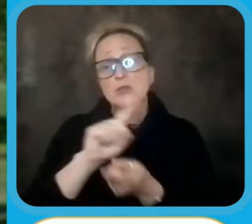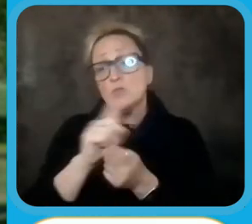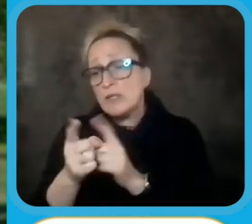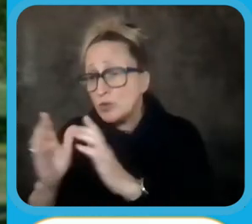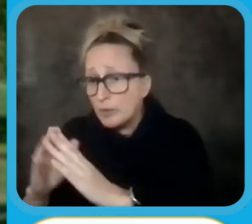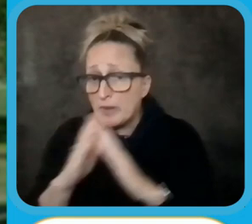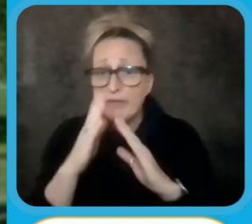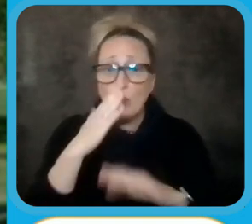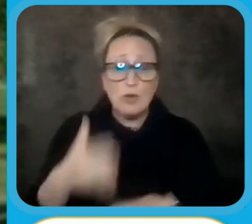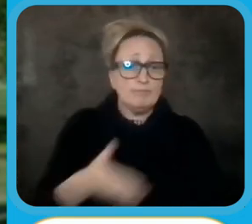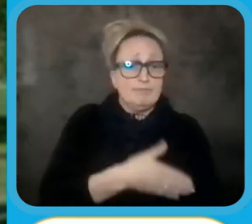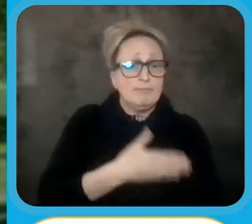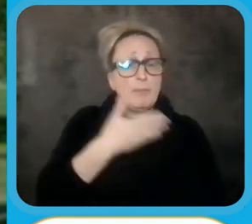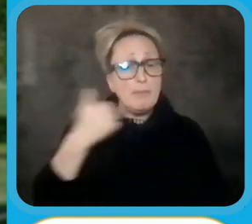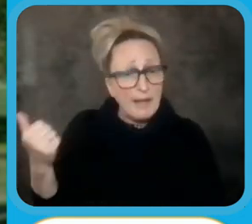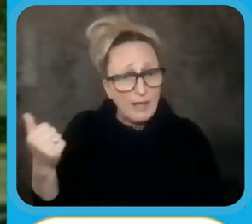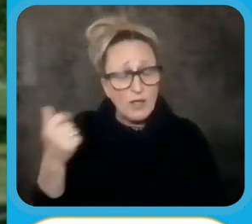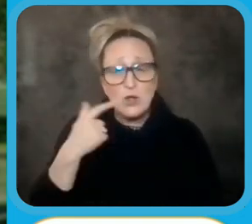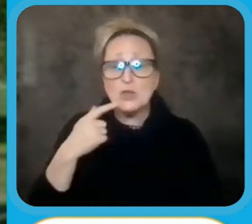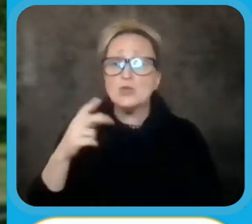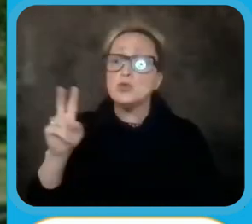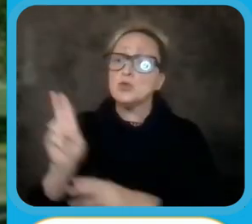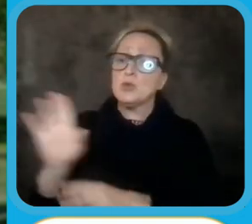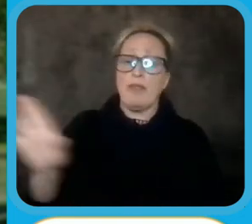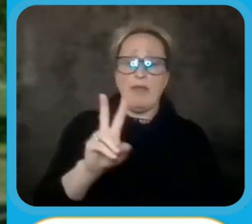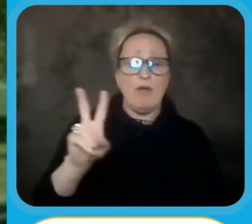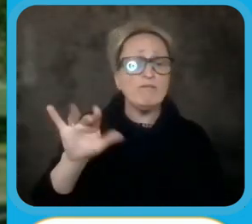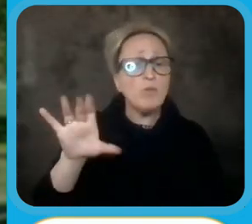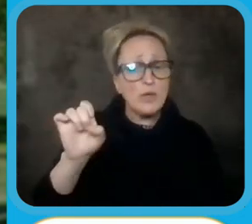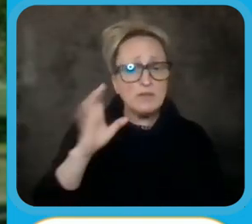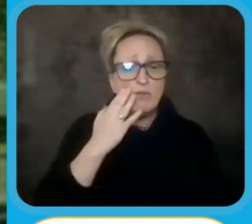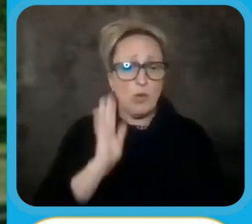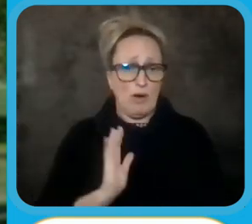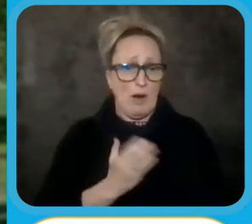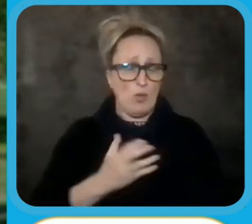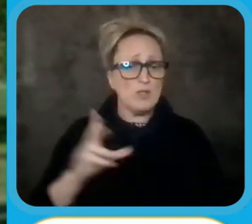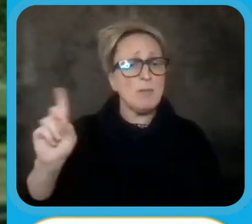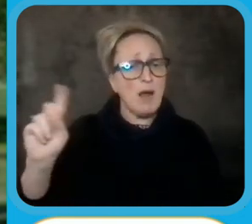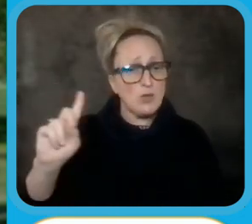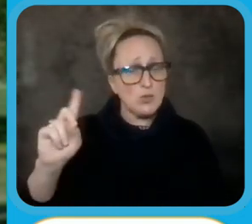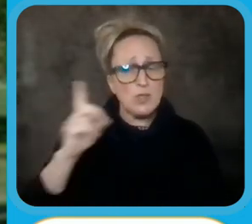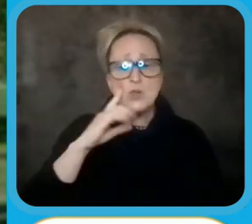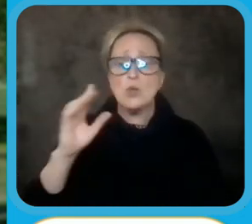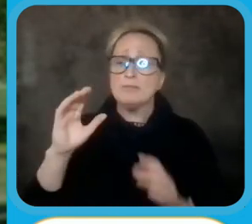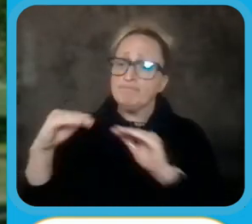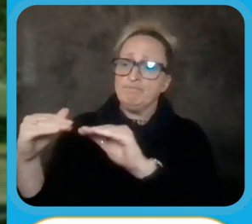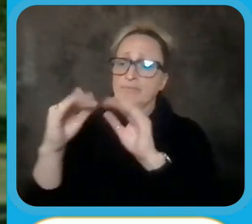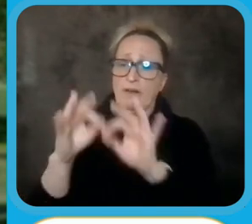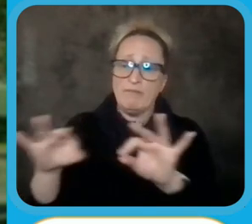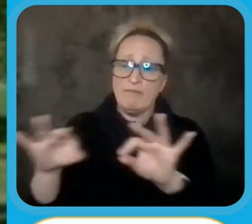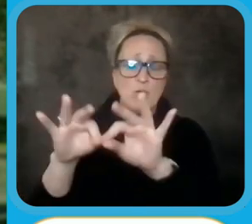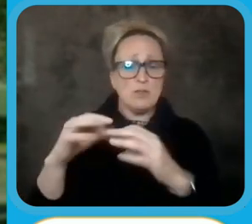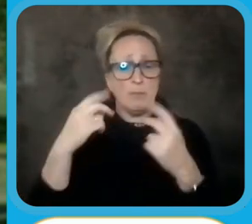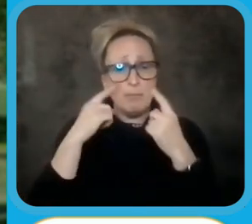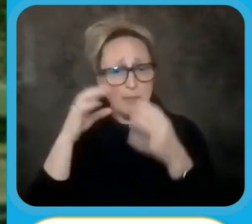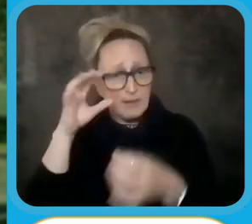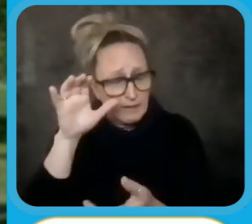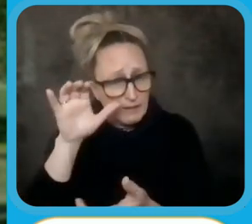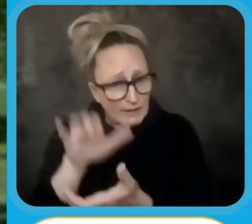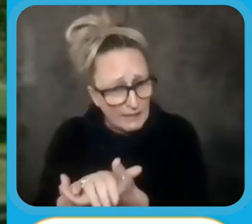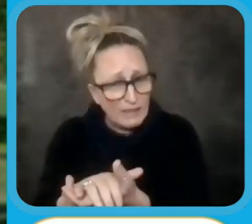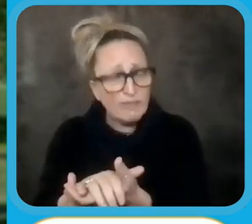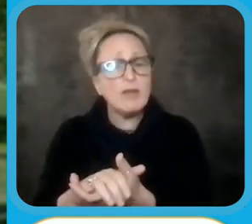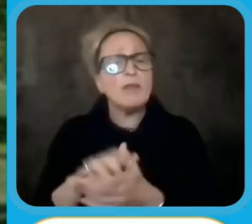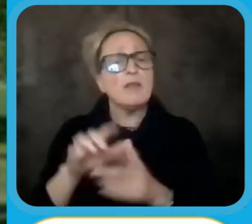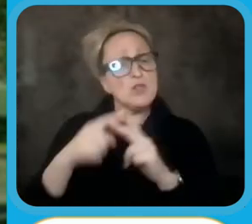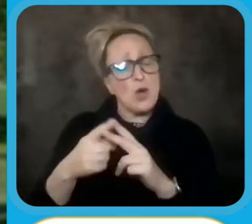for the better, to use their voice in our democracy, to stand for a set of values and beliefs that start with the premise that